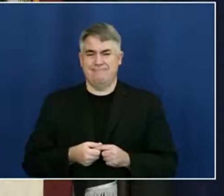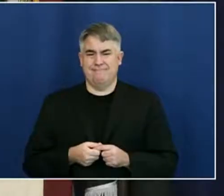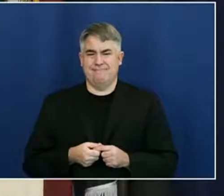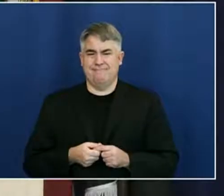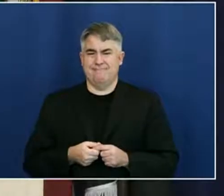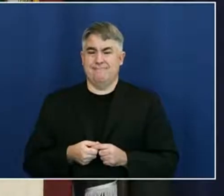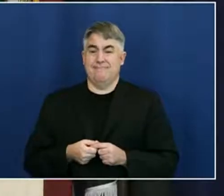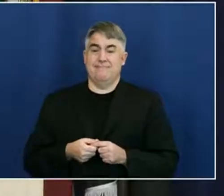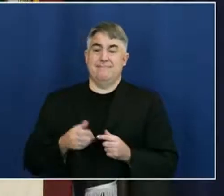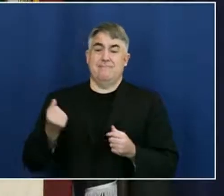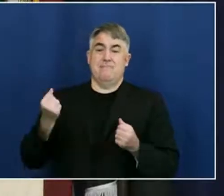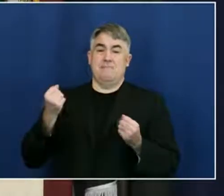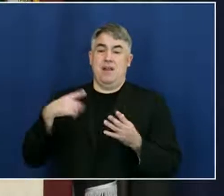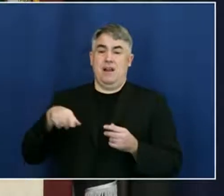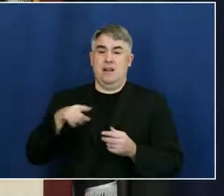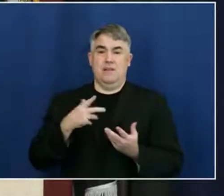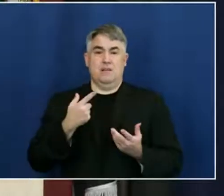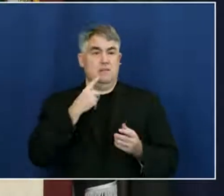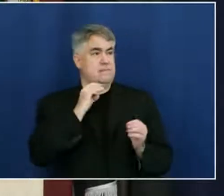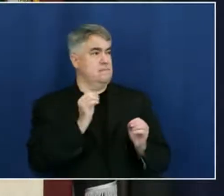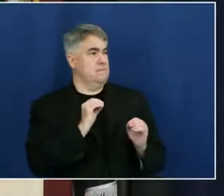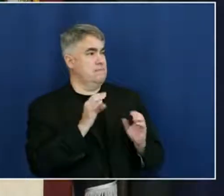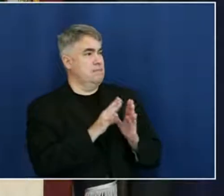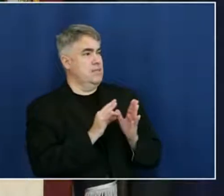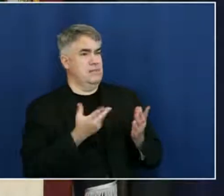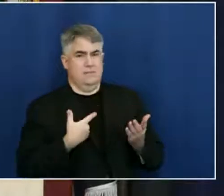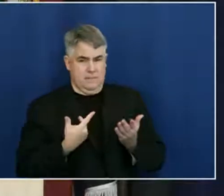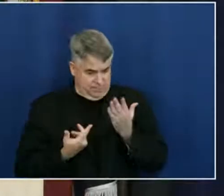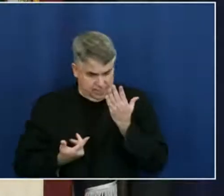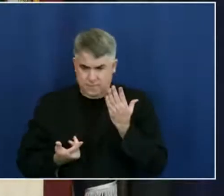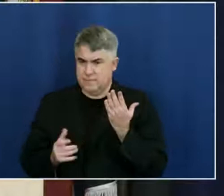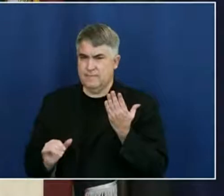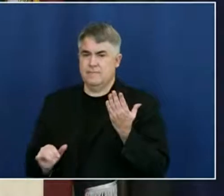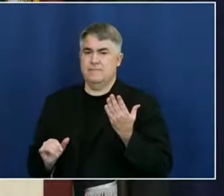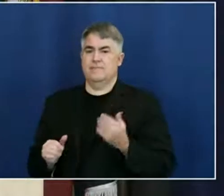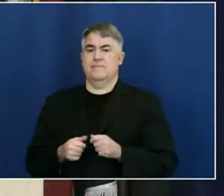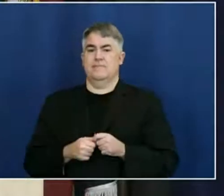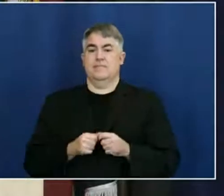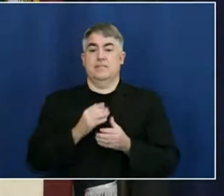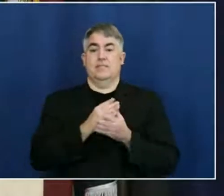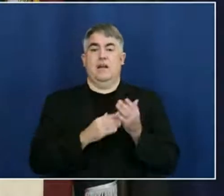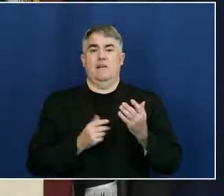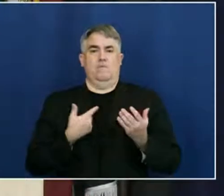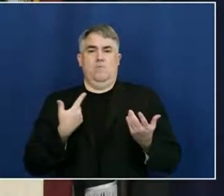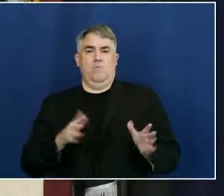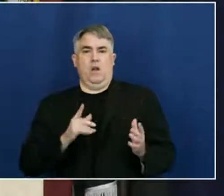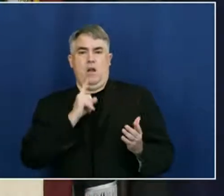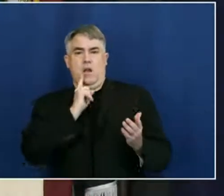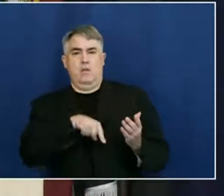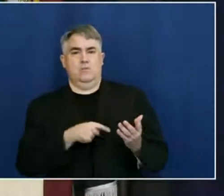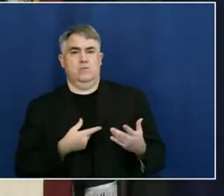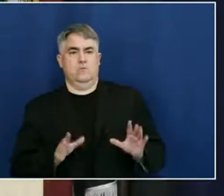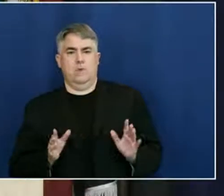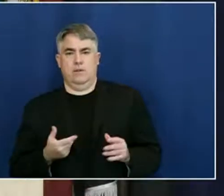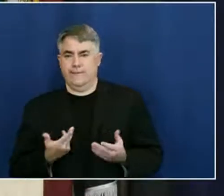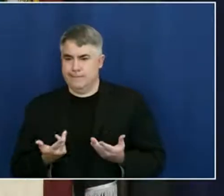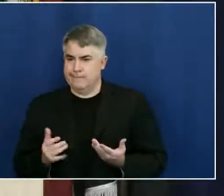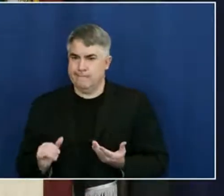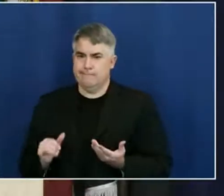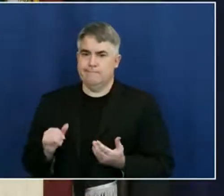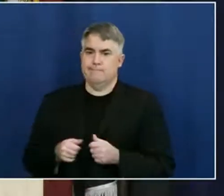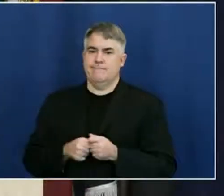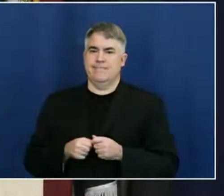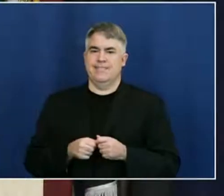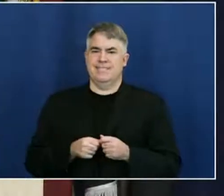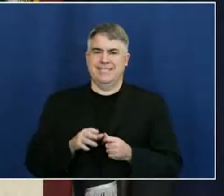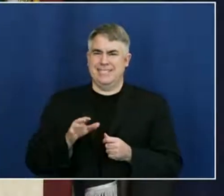not identified. So variety of factors, people choosing not to do it, people choosing not to pick one of the various options, and we're going to continue to work through